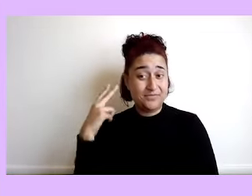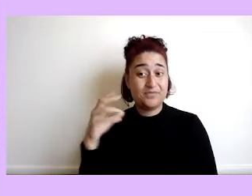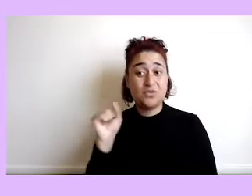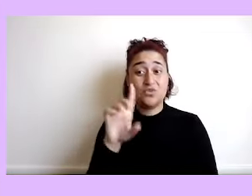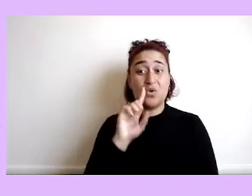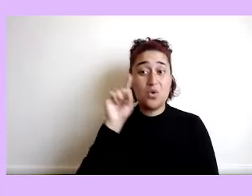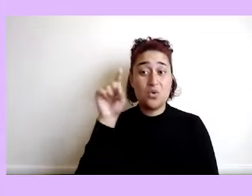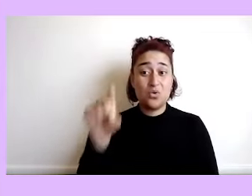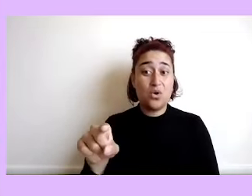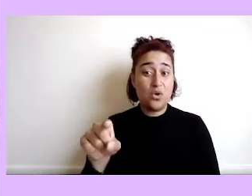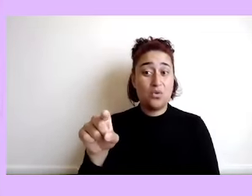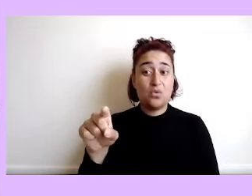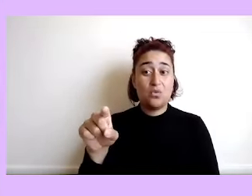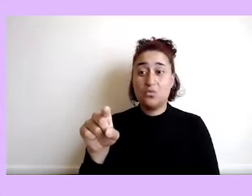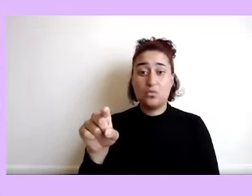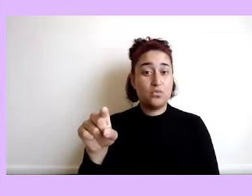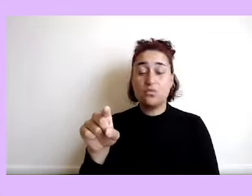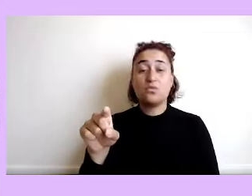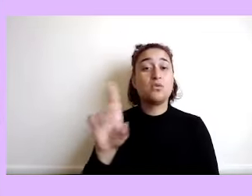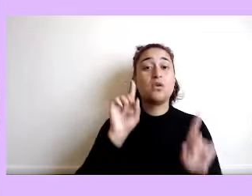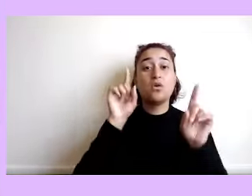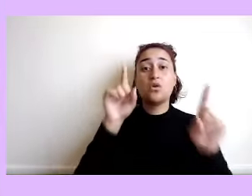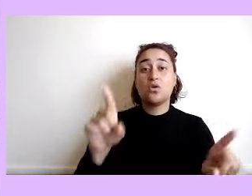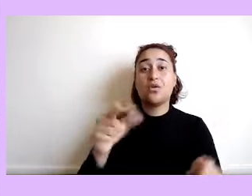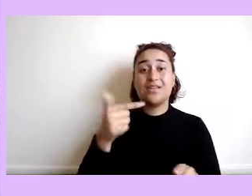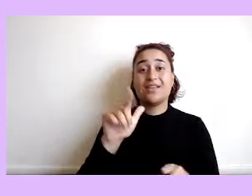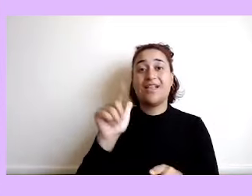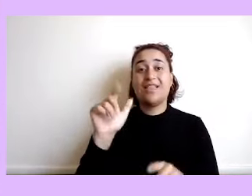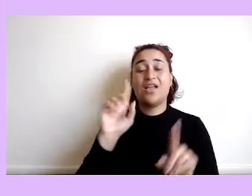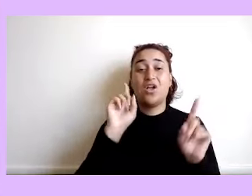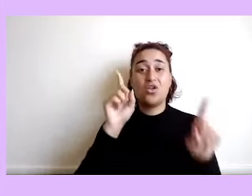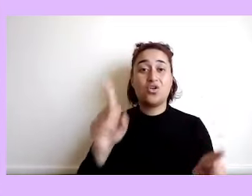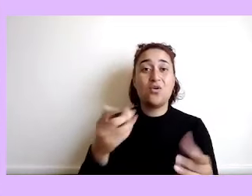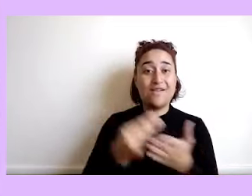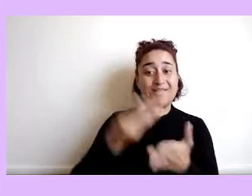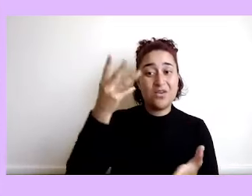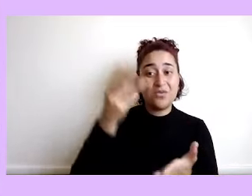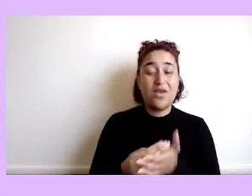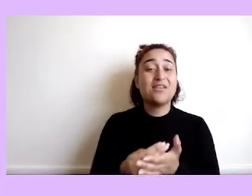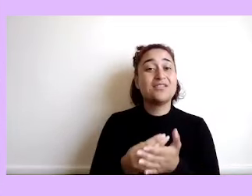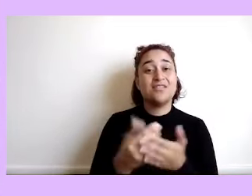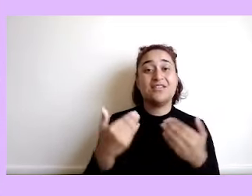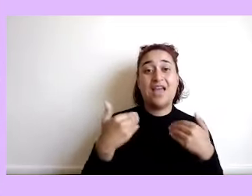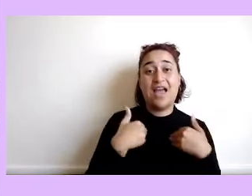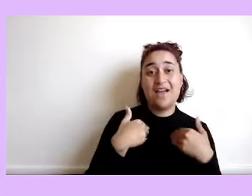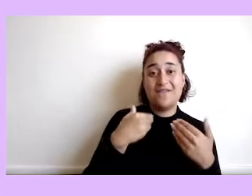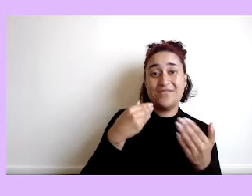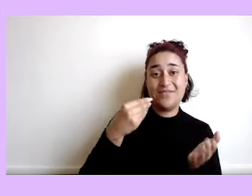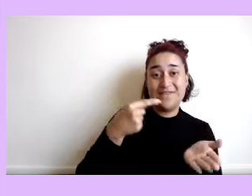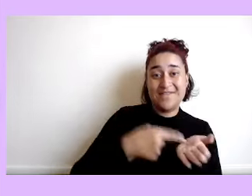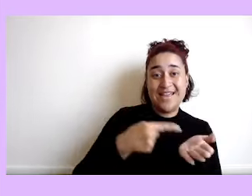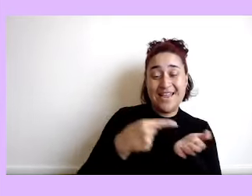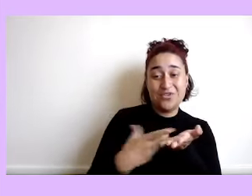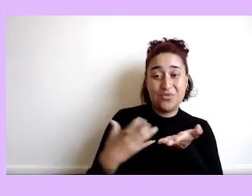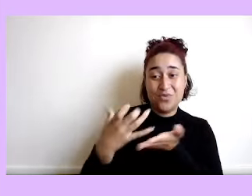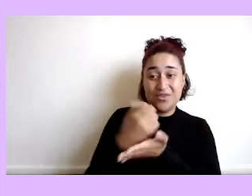the social clubs, go to the galas, go to the fundraisers. If you have the financial resources or the social networks to be able